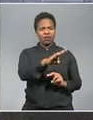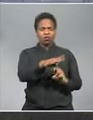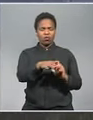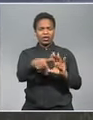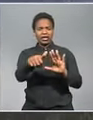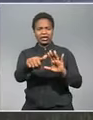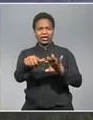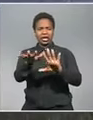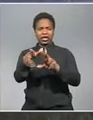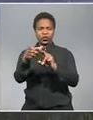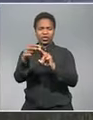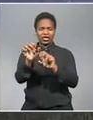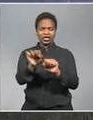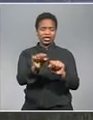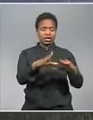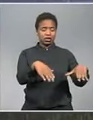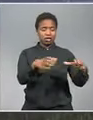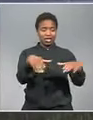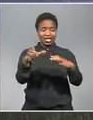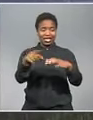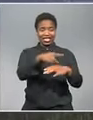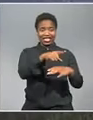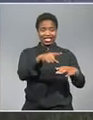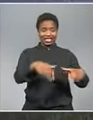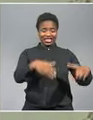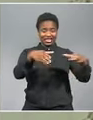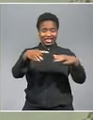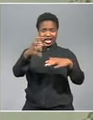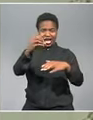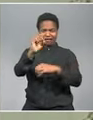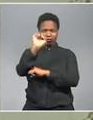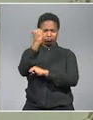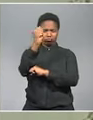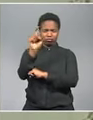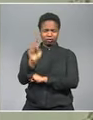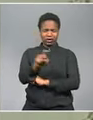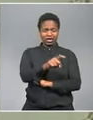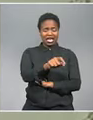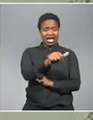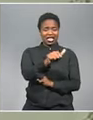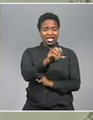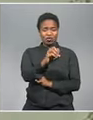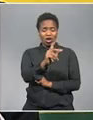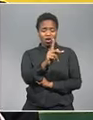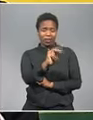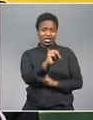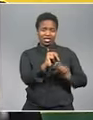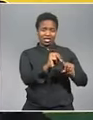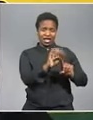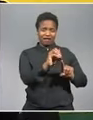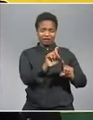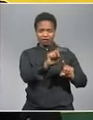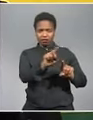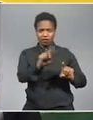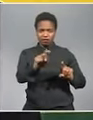units. Each unit has a boiler. Each boiler has something like 600 kilometers of tubes. So the